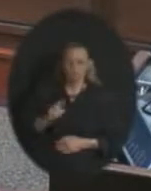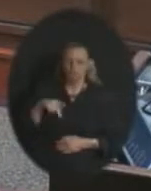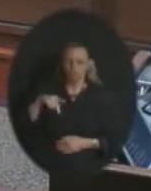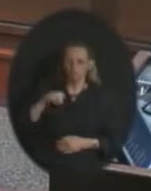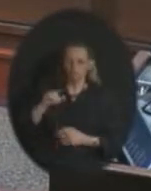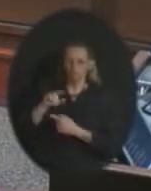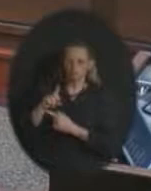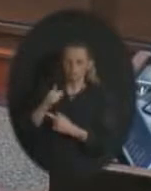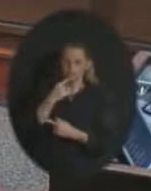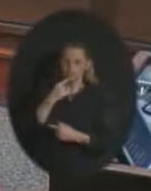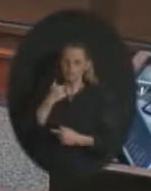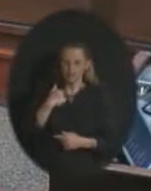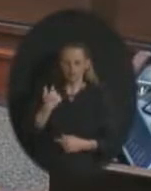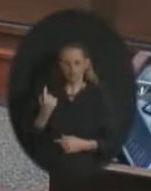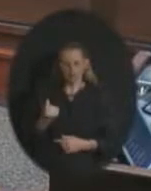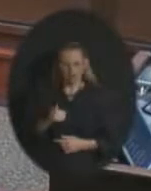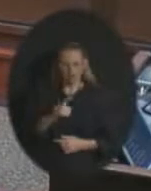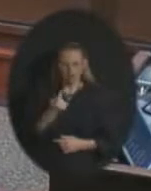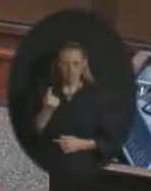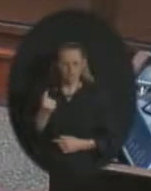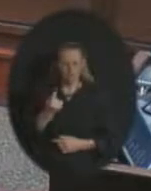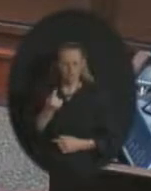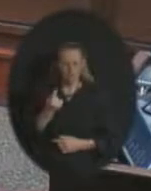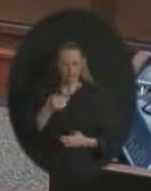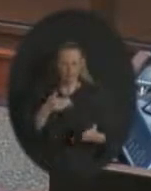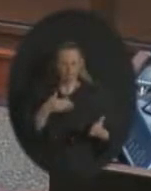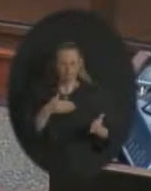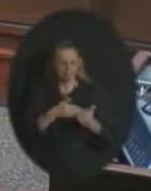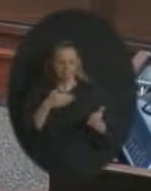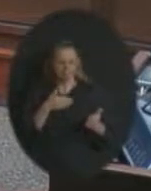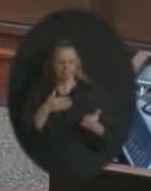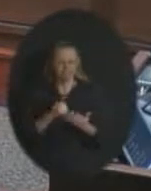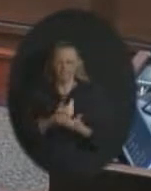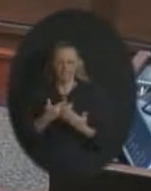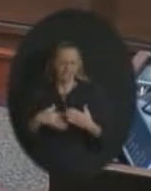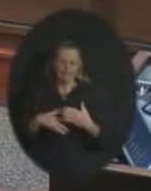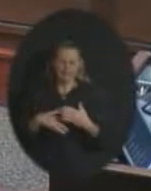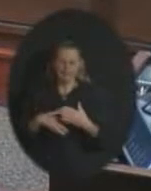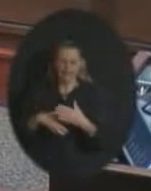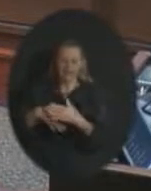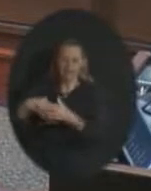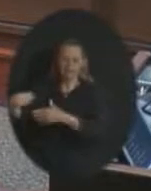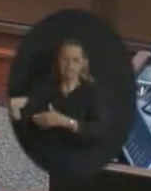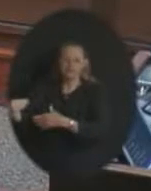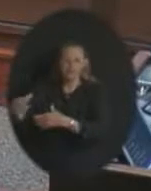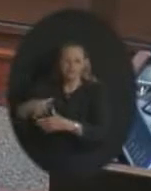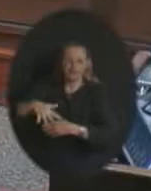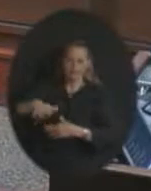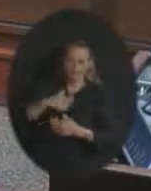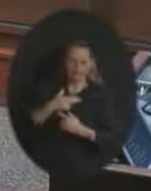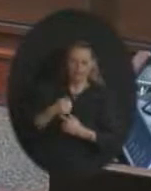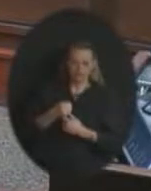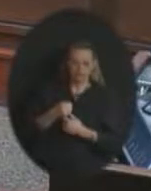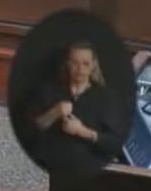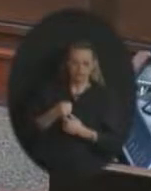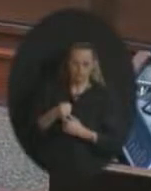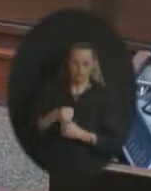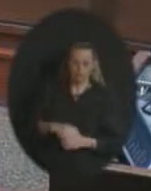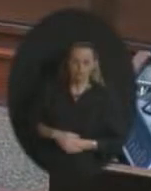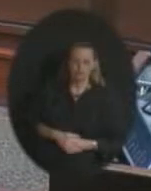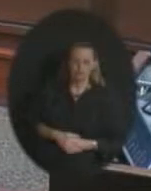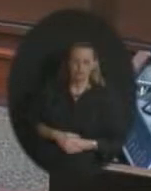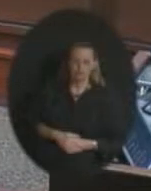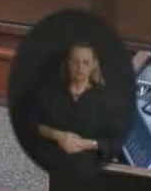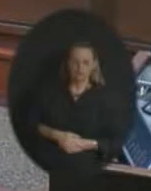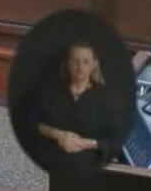always, I guess, been against having anything outside the high schools, but I've just sort